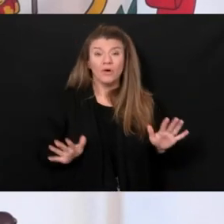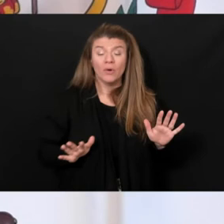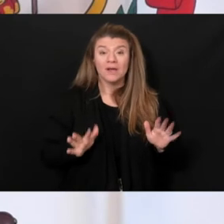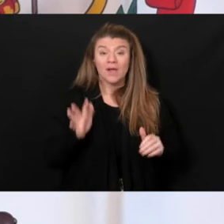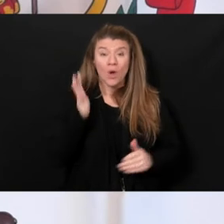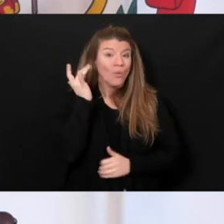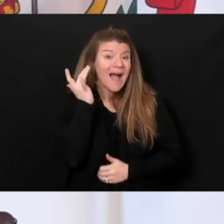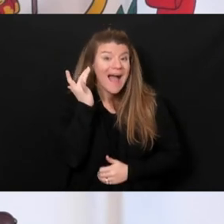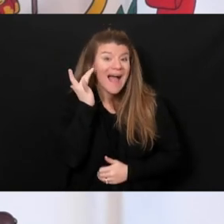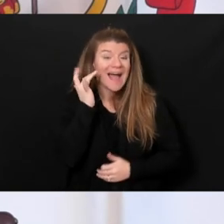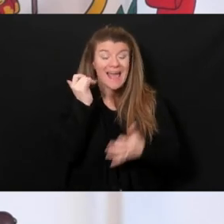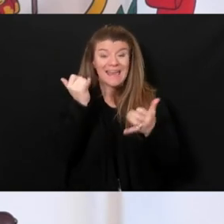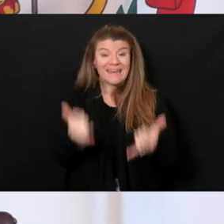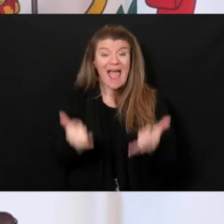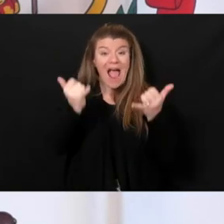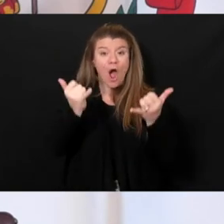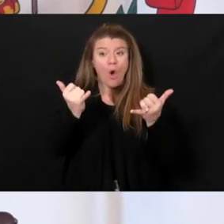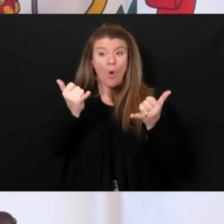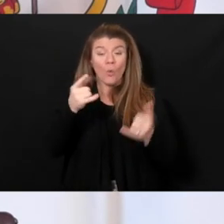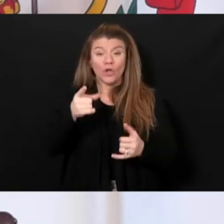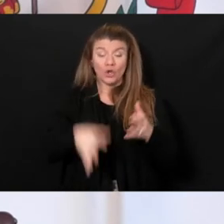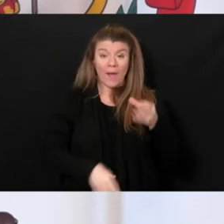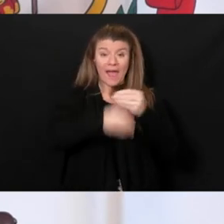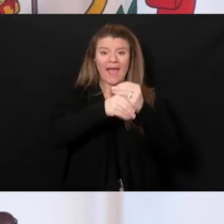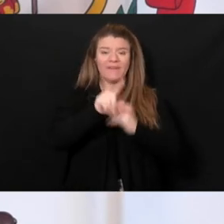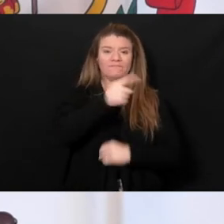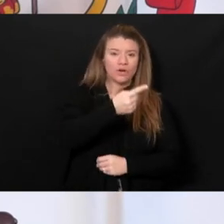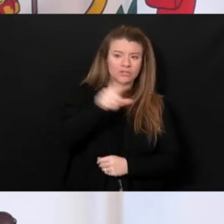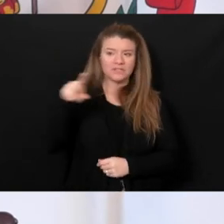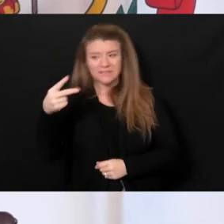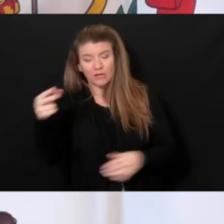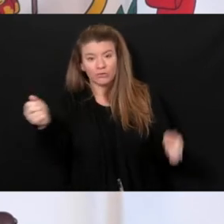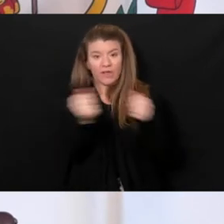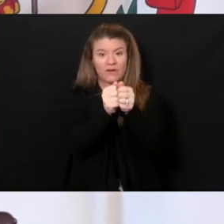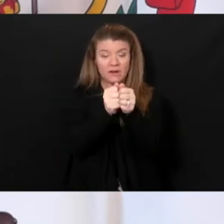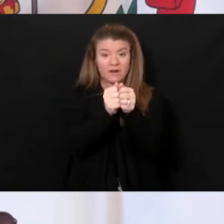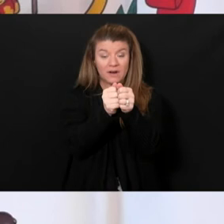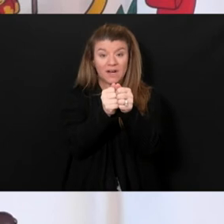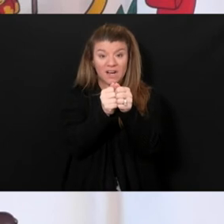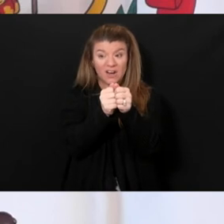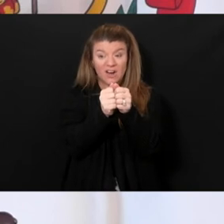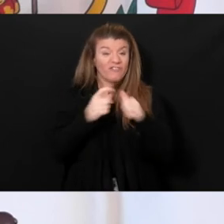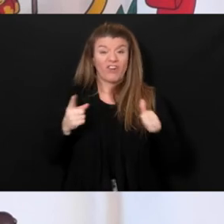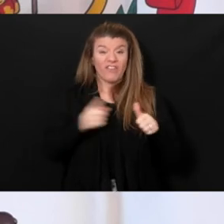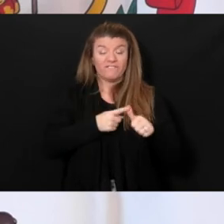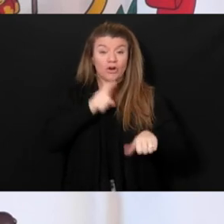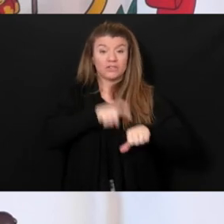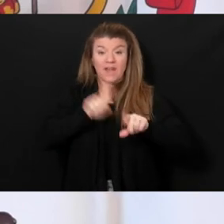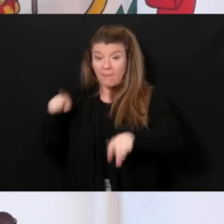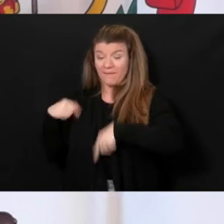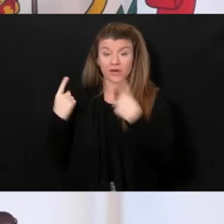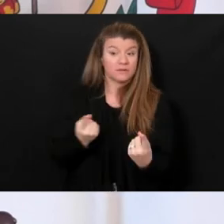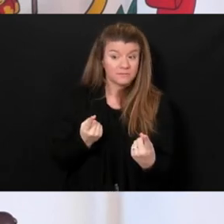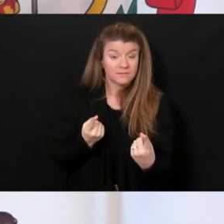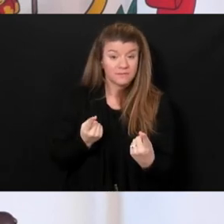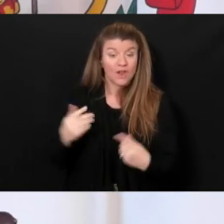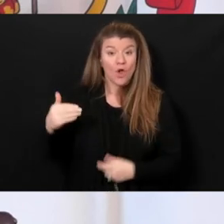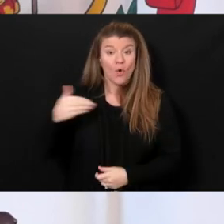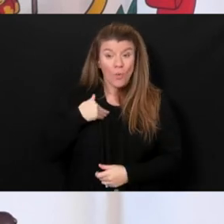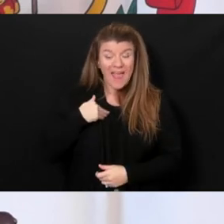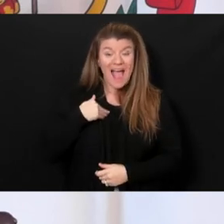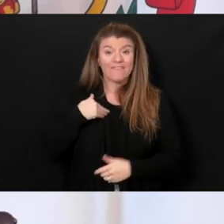now when you put first round and second round together, for the first time ever, we have been